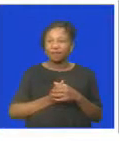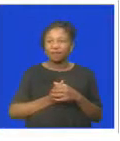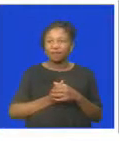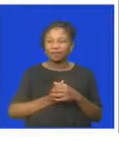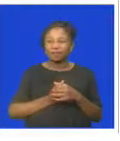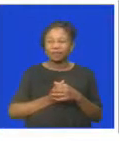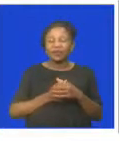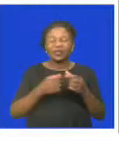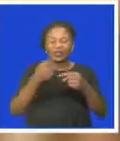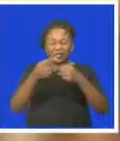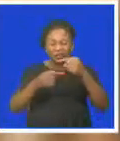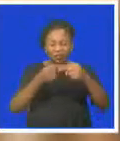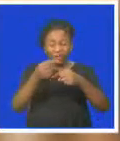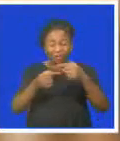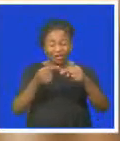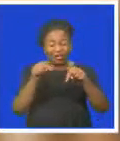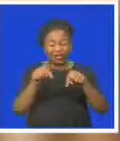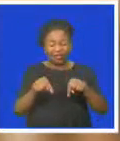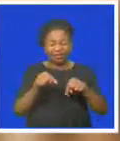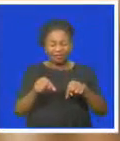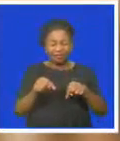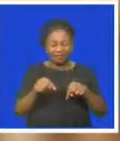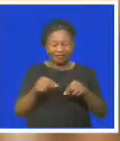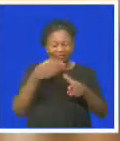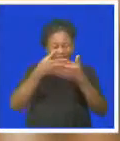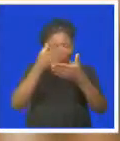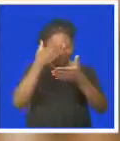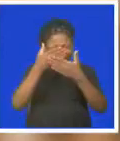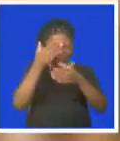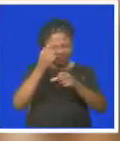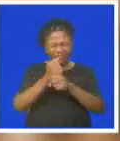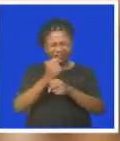still learning the jobs people do.